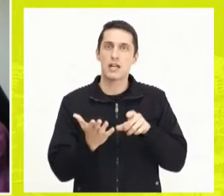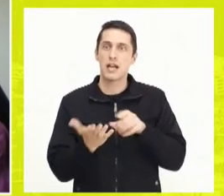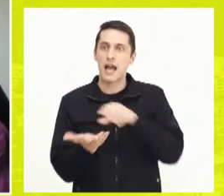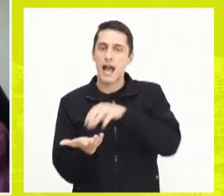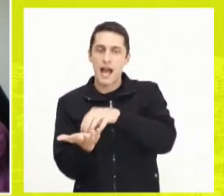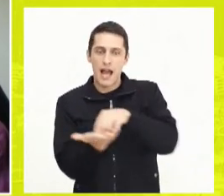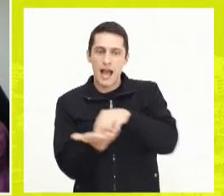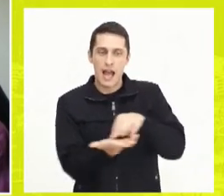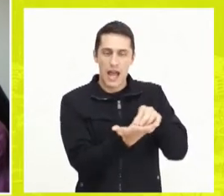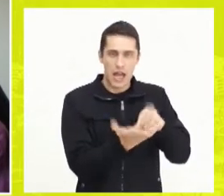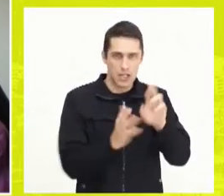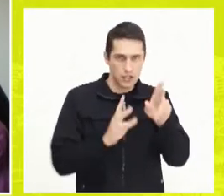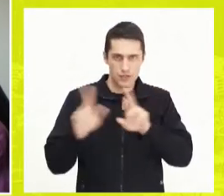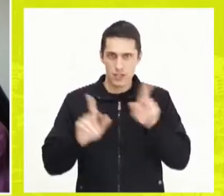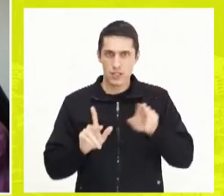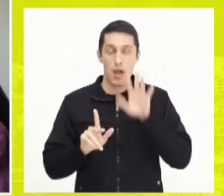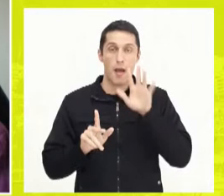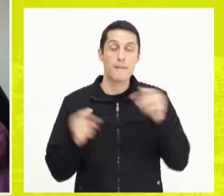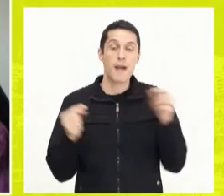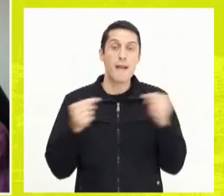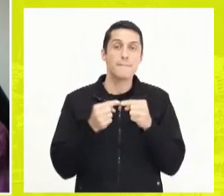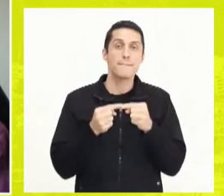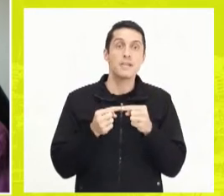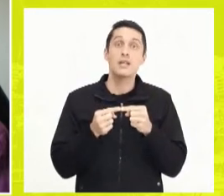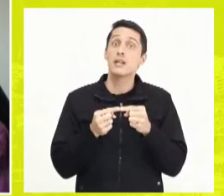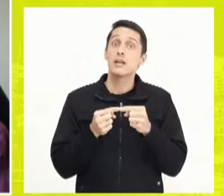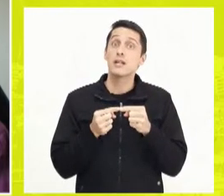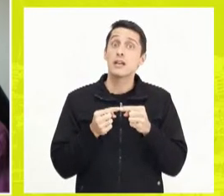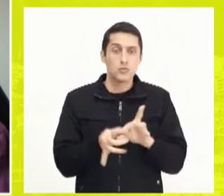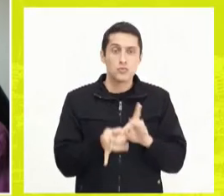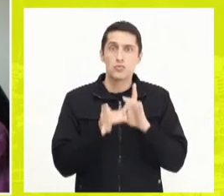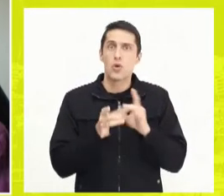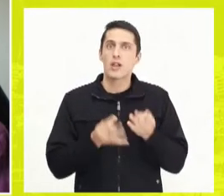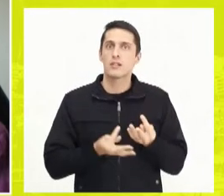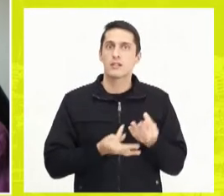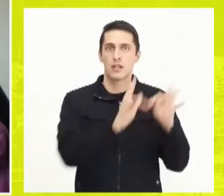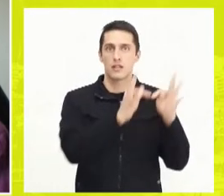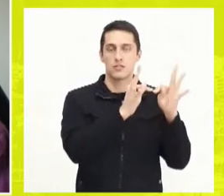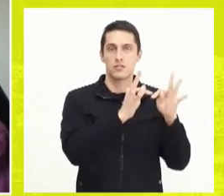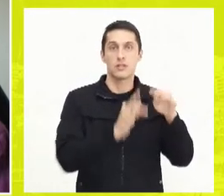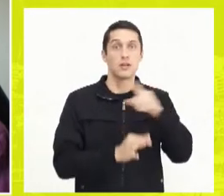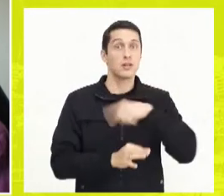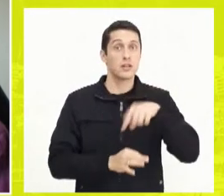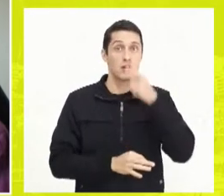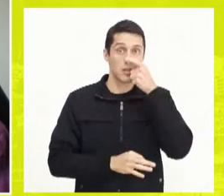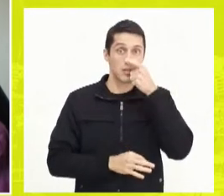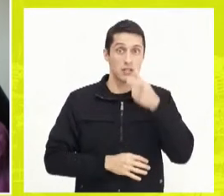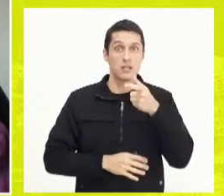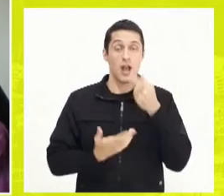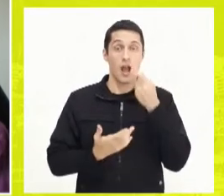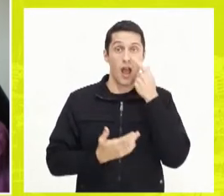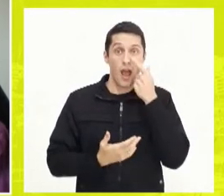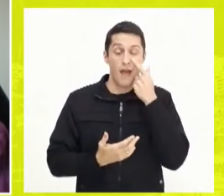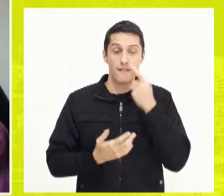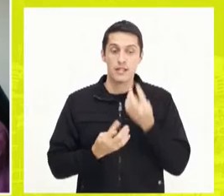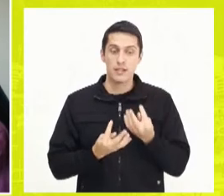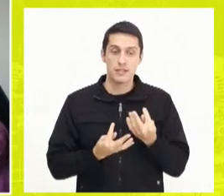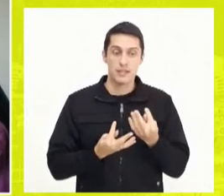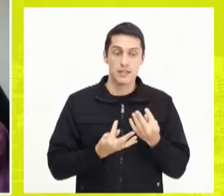technology and i think it's interesting to be able to look at technology from the logistics